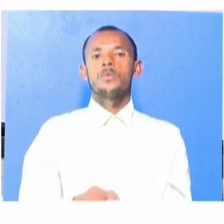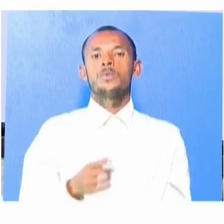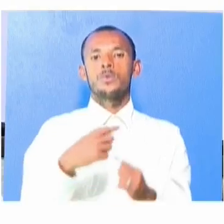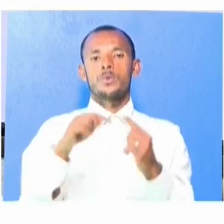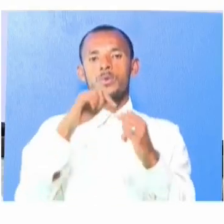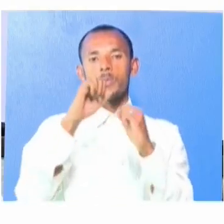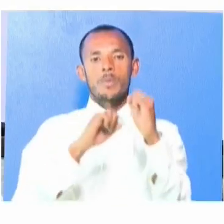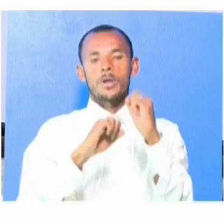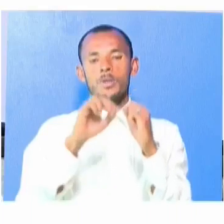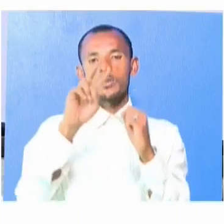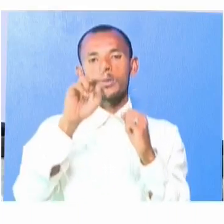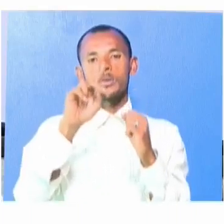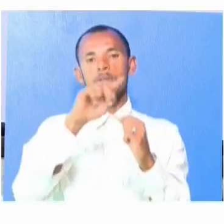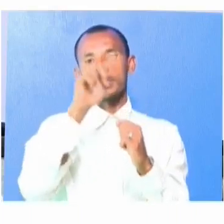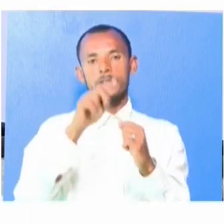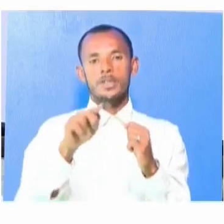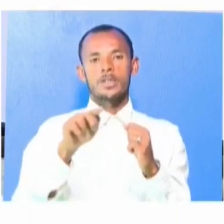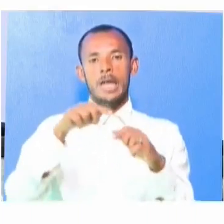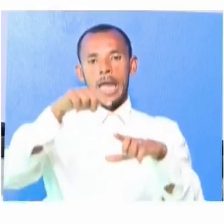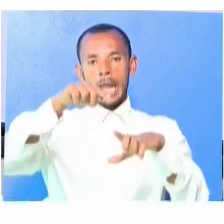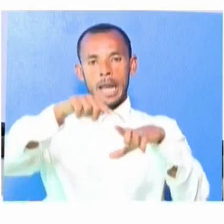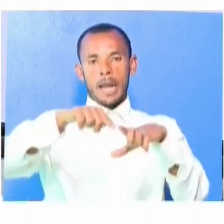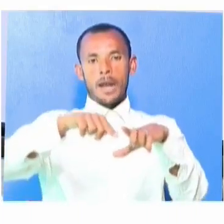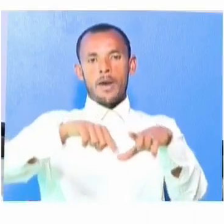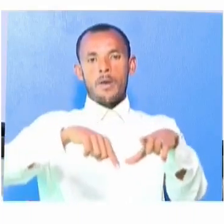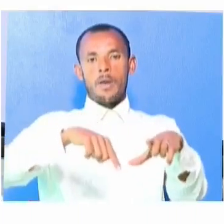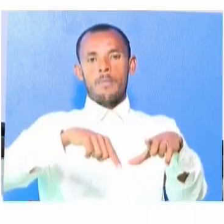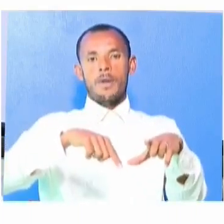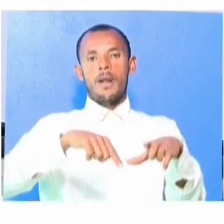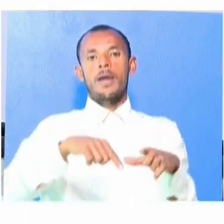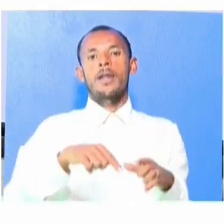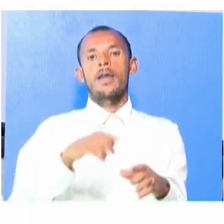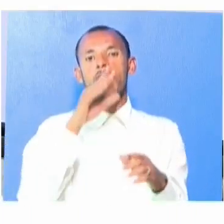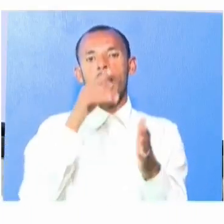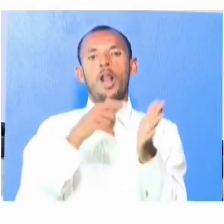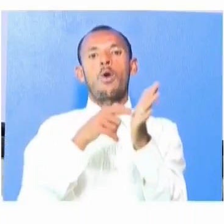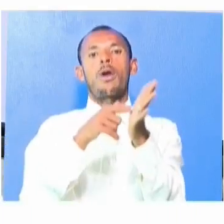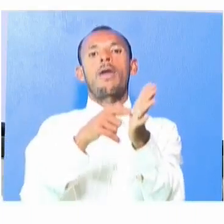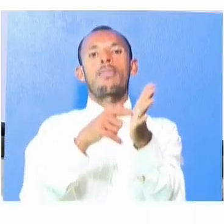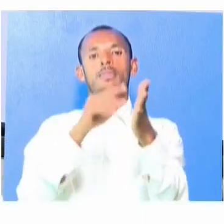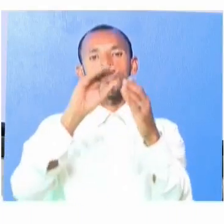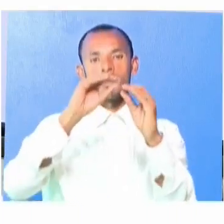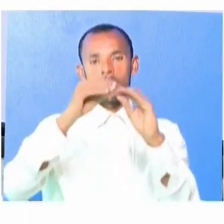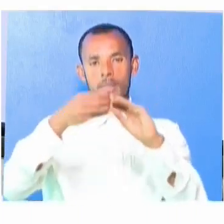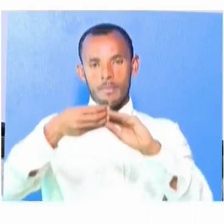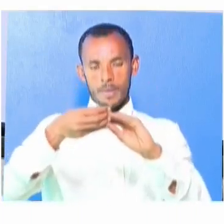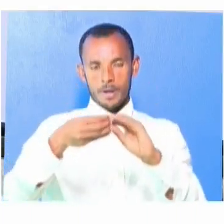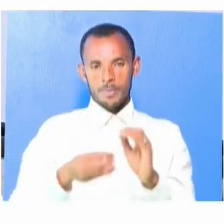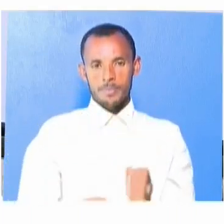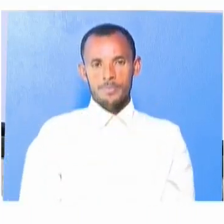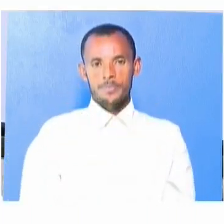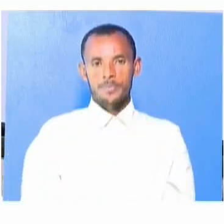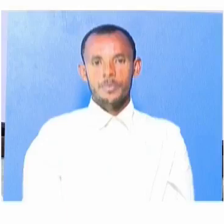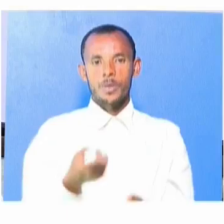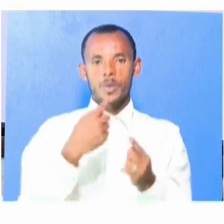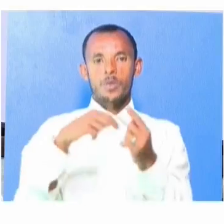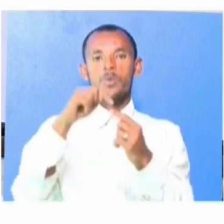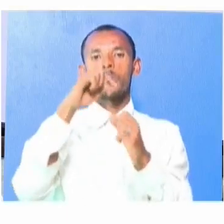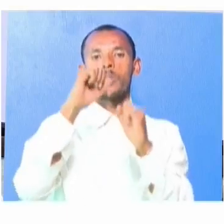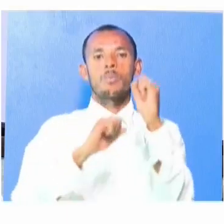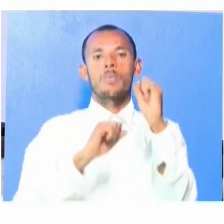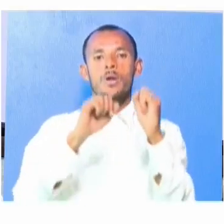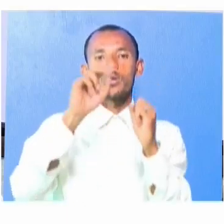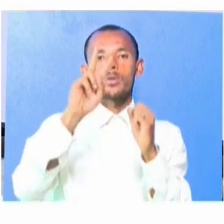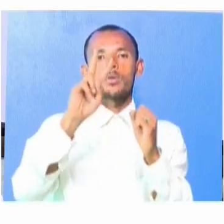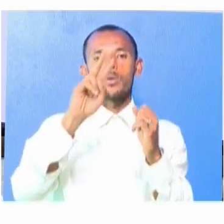draw a number line and locate the numbers. To compare two integers, draw